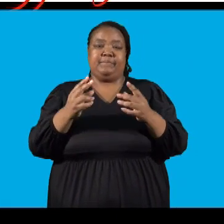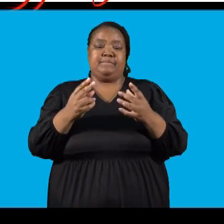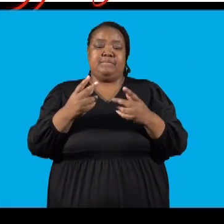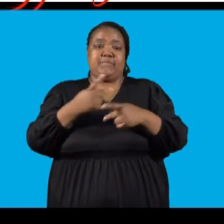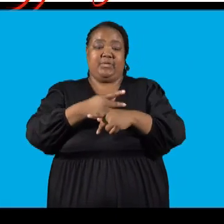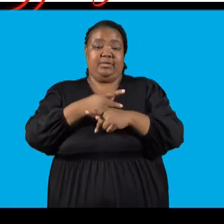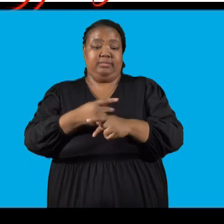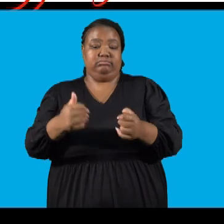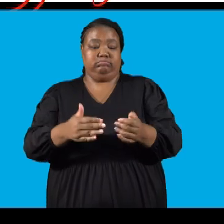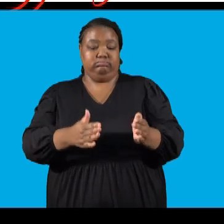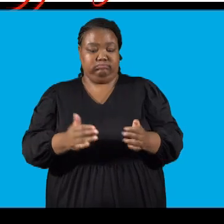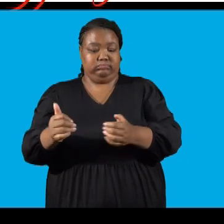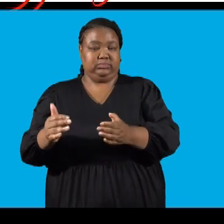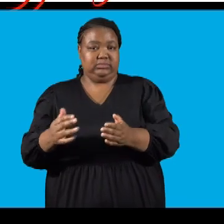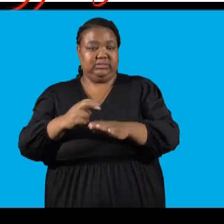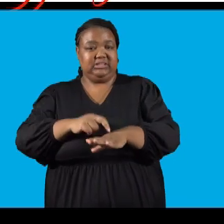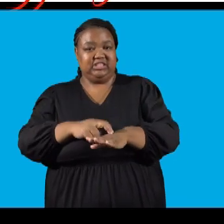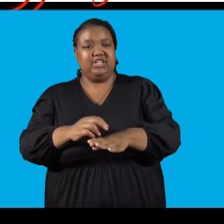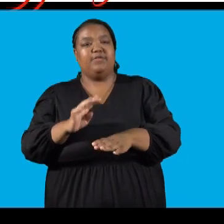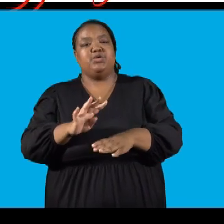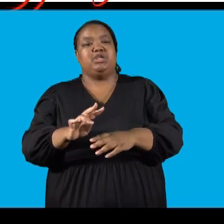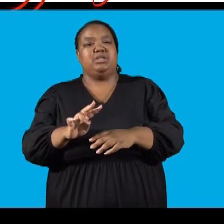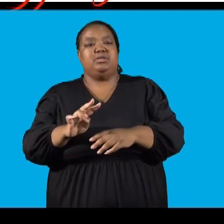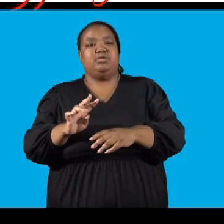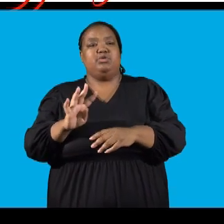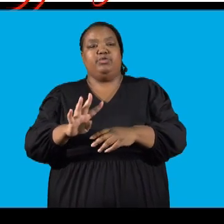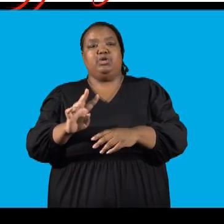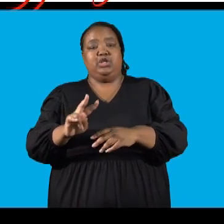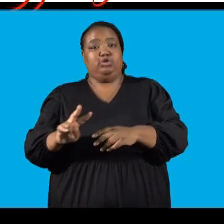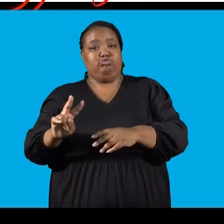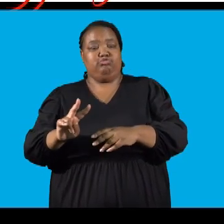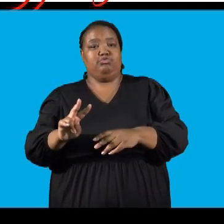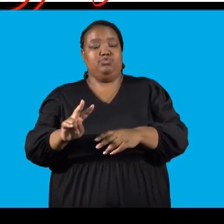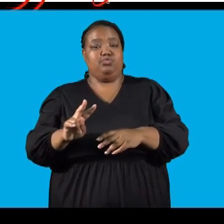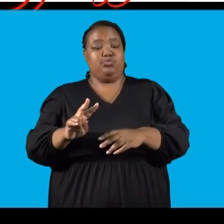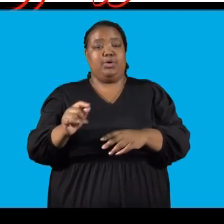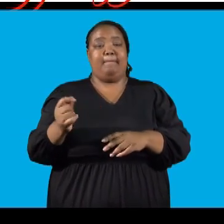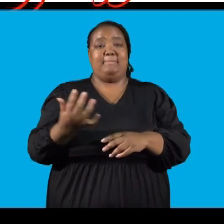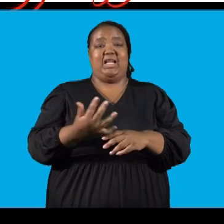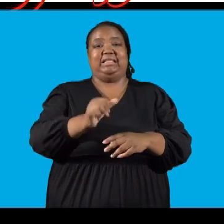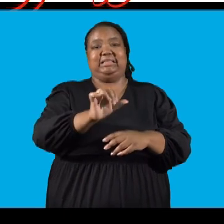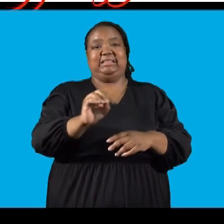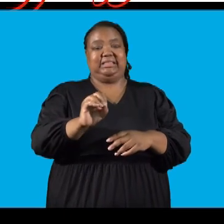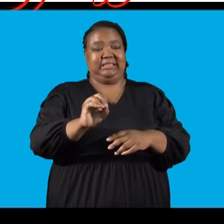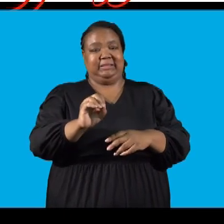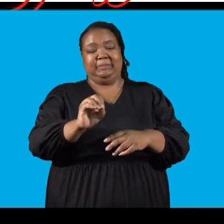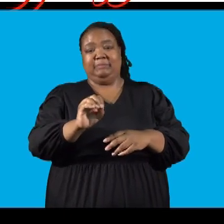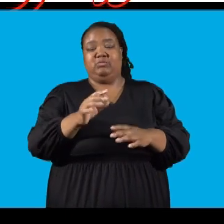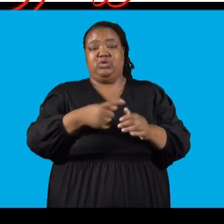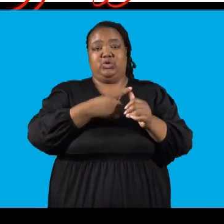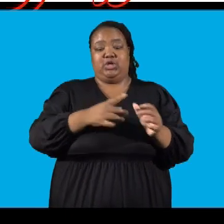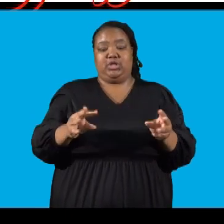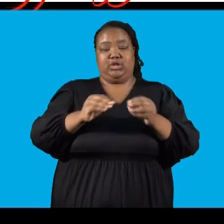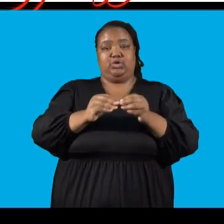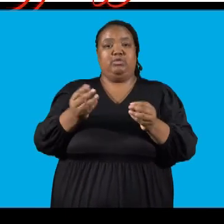year, the quantity demanded will increase to 42, fine. Quantity will increase to 42 a year at a price